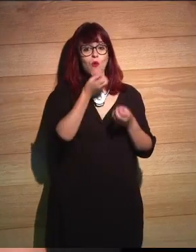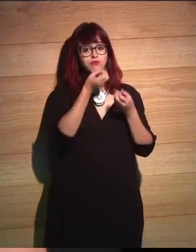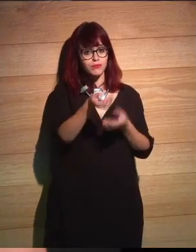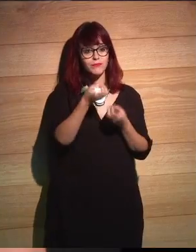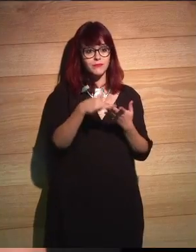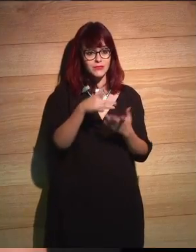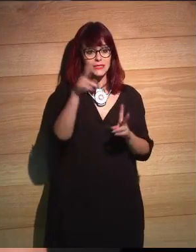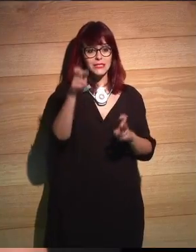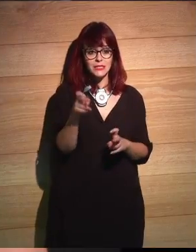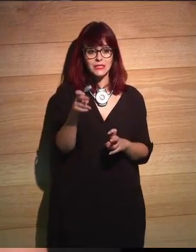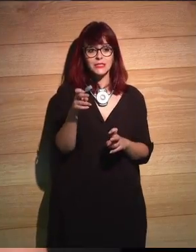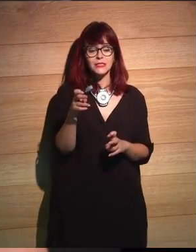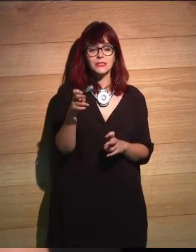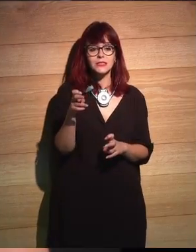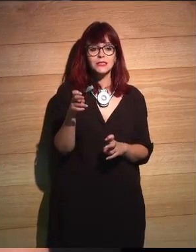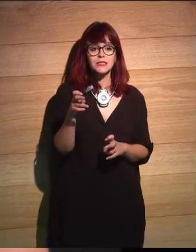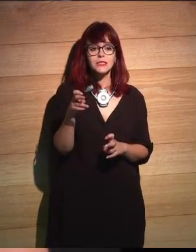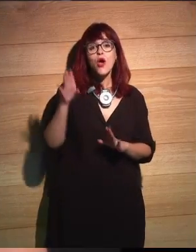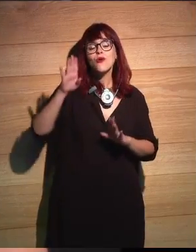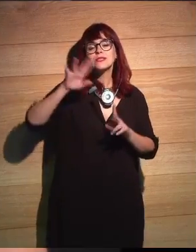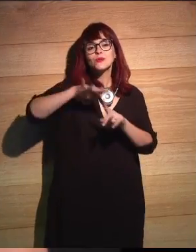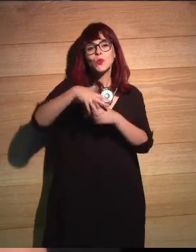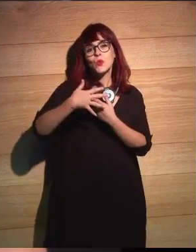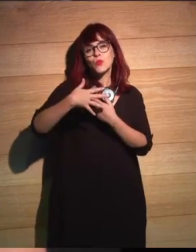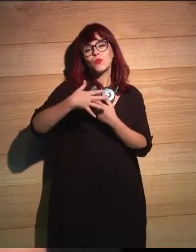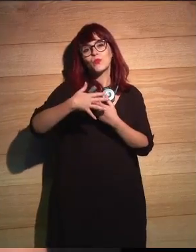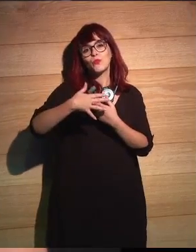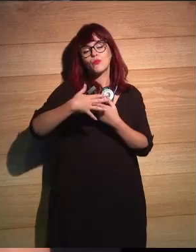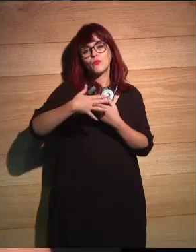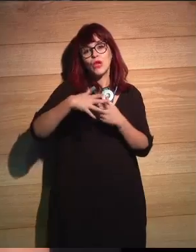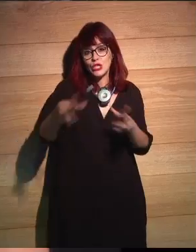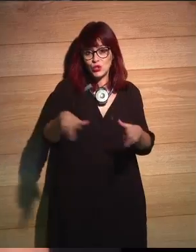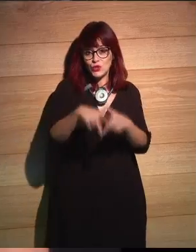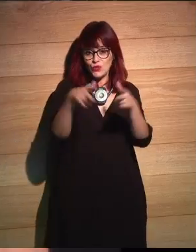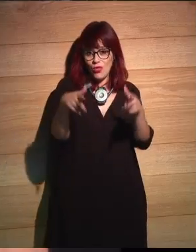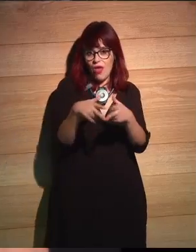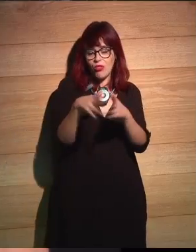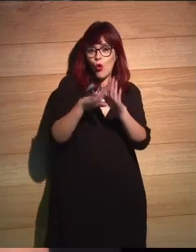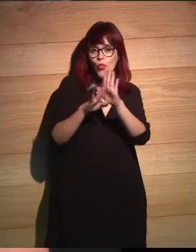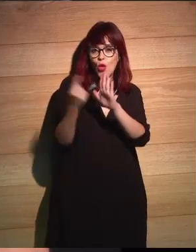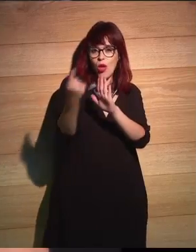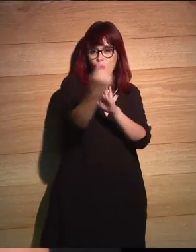that the conditions of the society is, of course, very, very